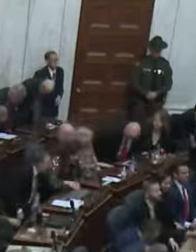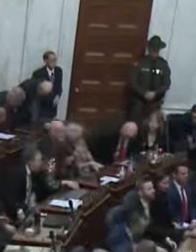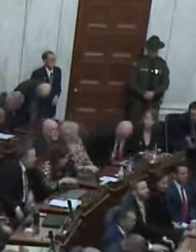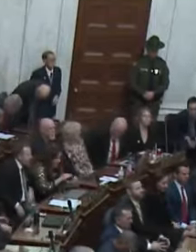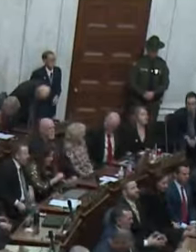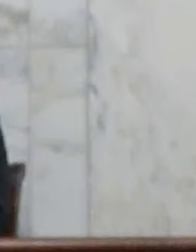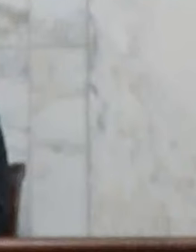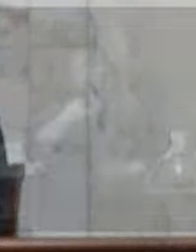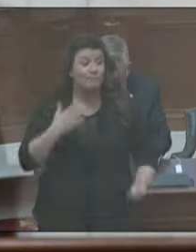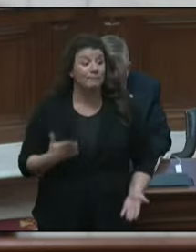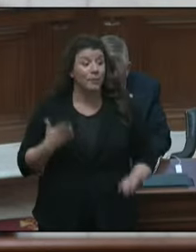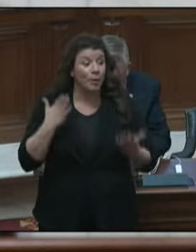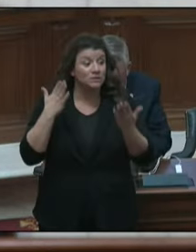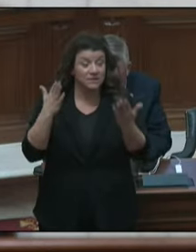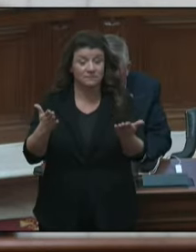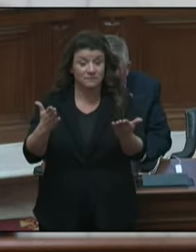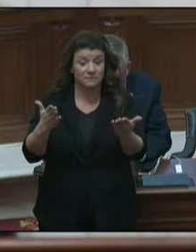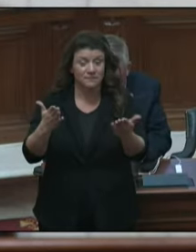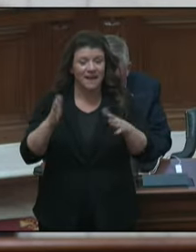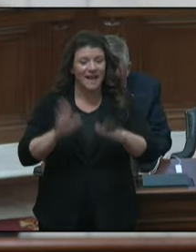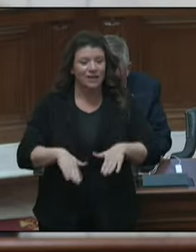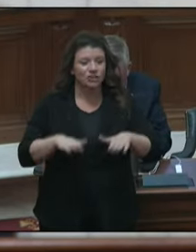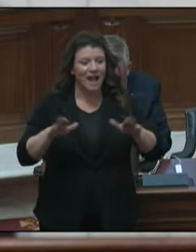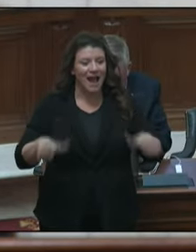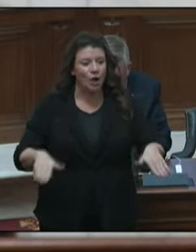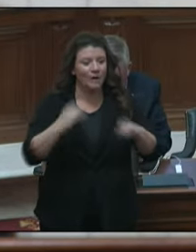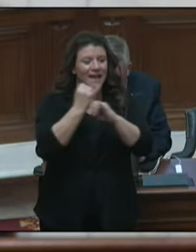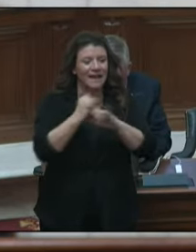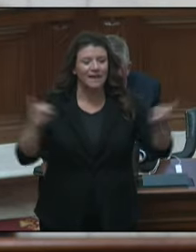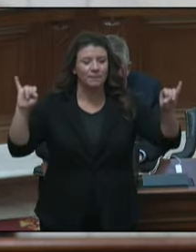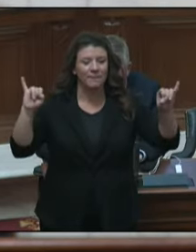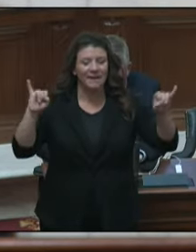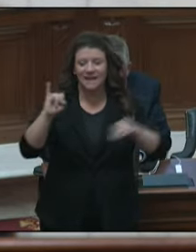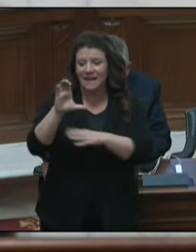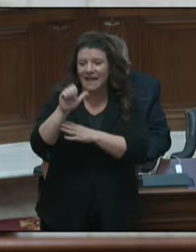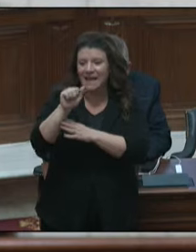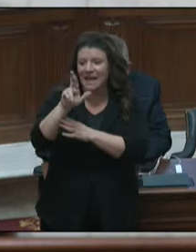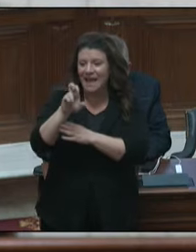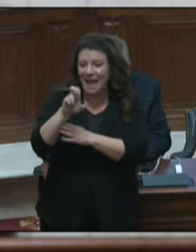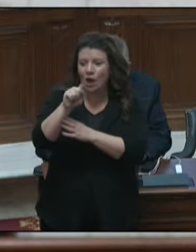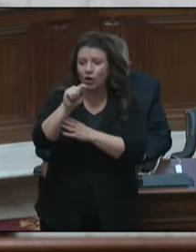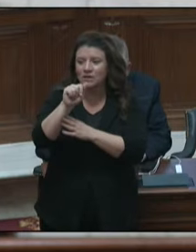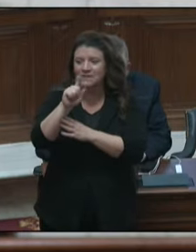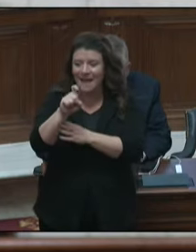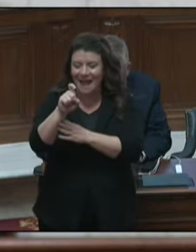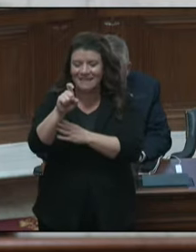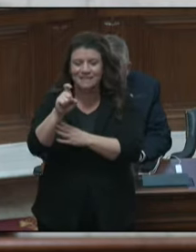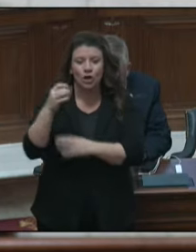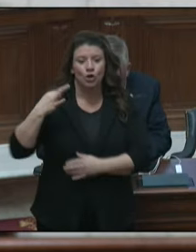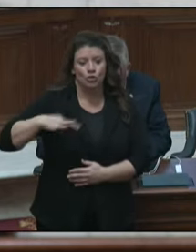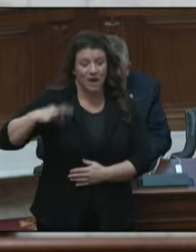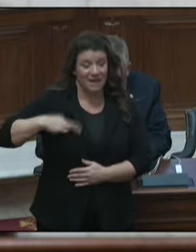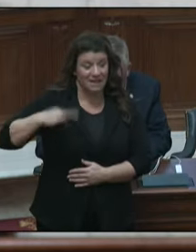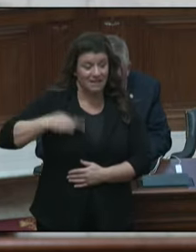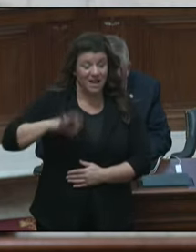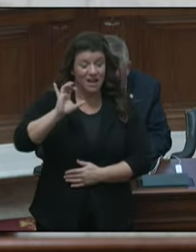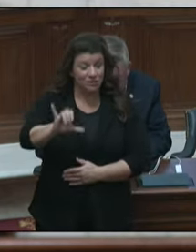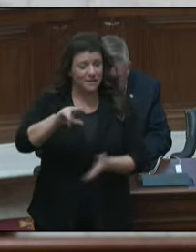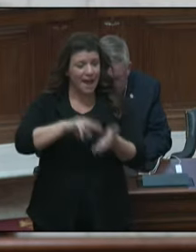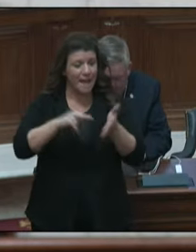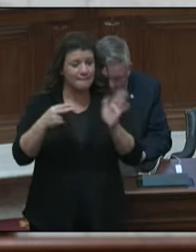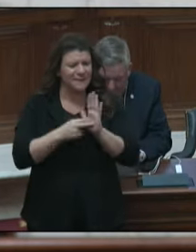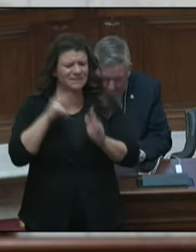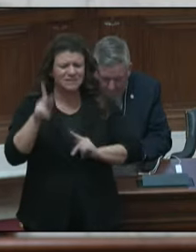I'm proposing a child and dependent care tax credit to where folks that